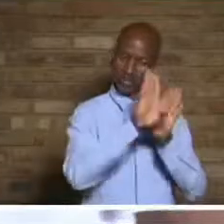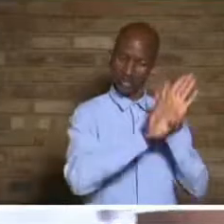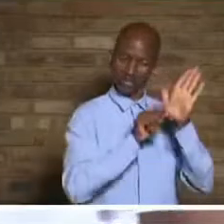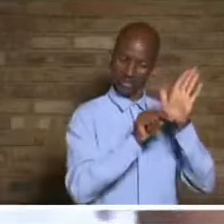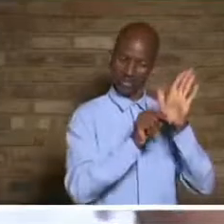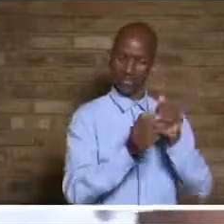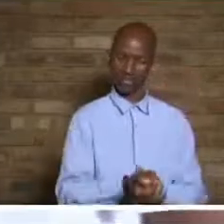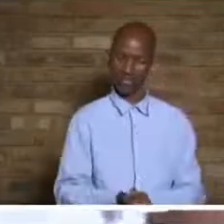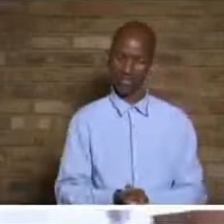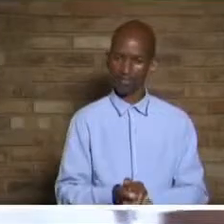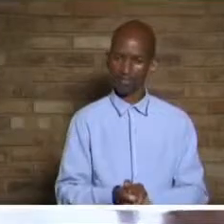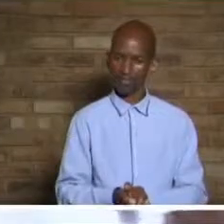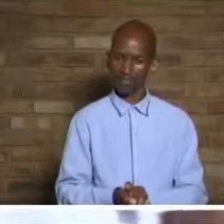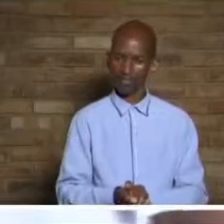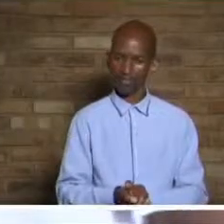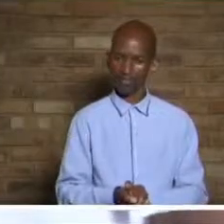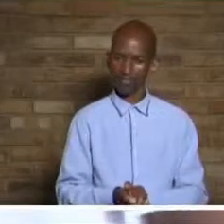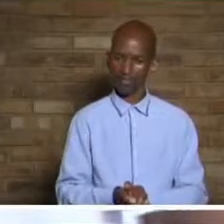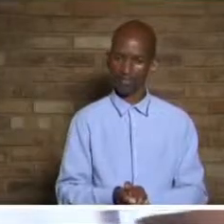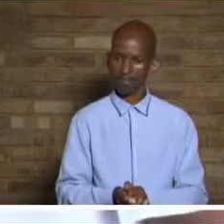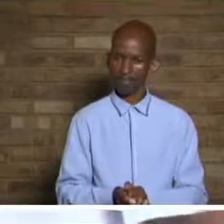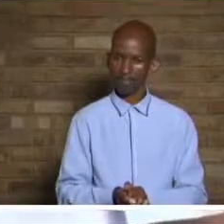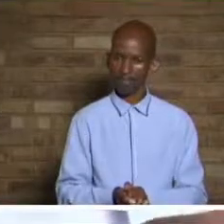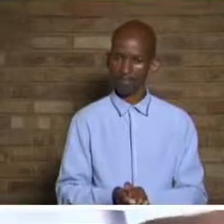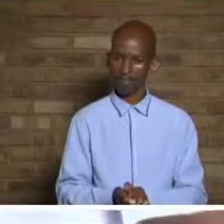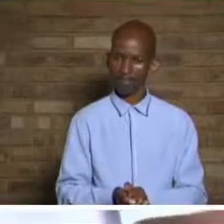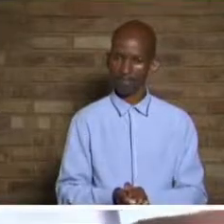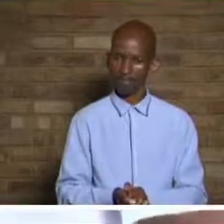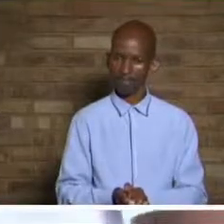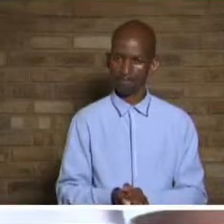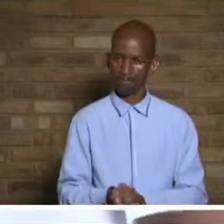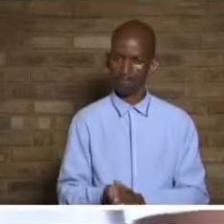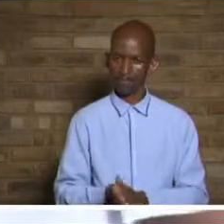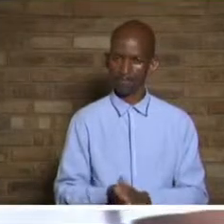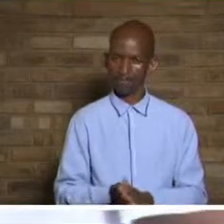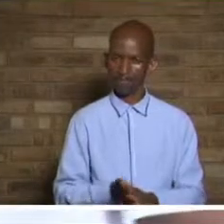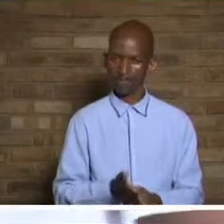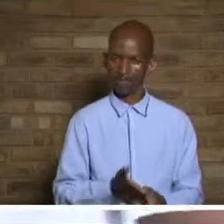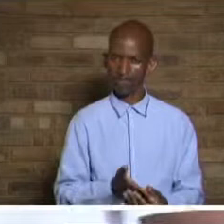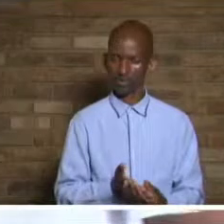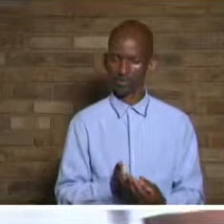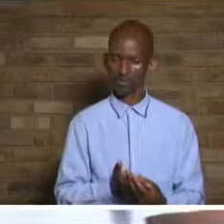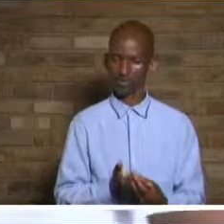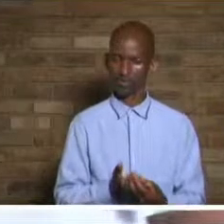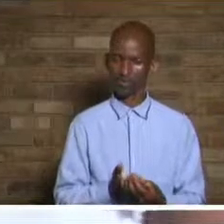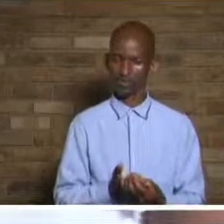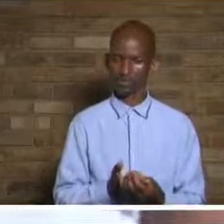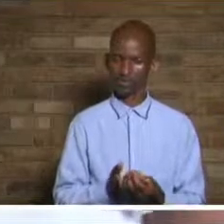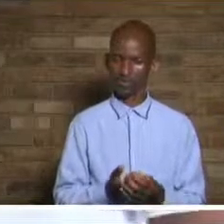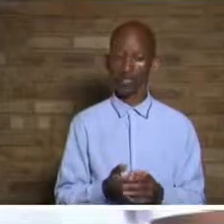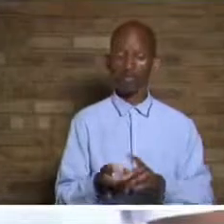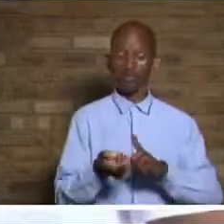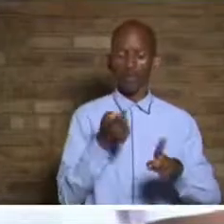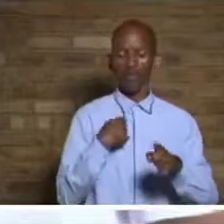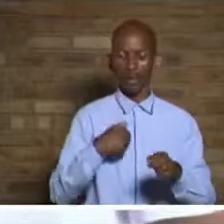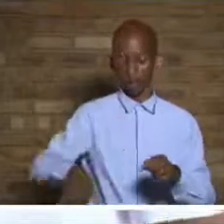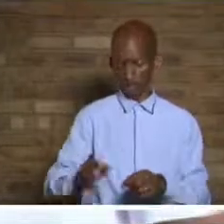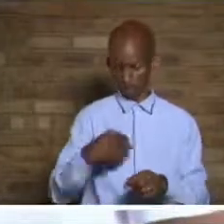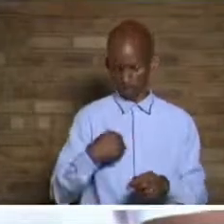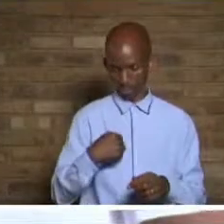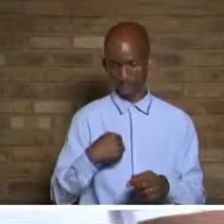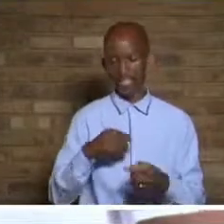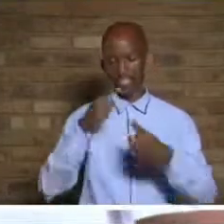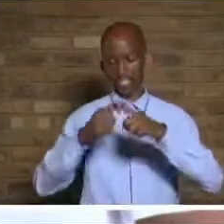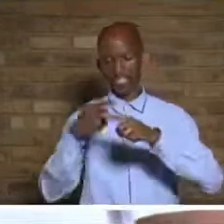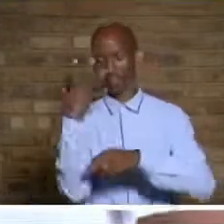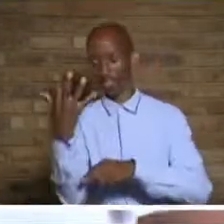bill? Lapho engibuya khona eSwaneville extension 5 Ward Where I'm 35. from in Sonneville, Extension